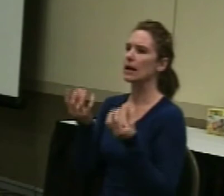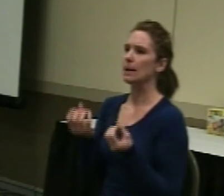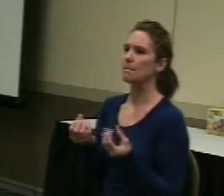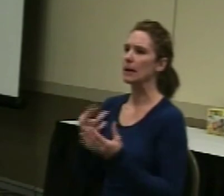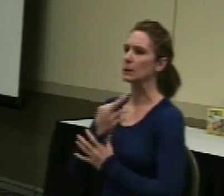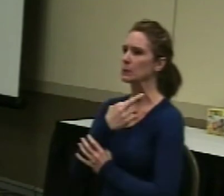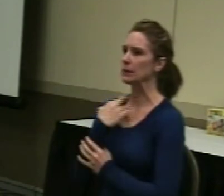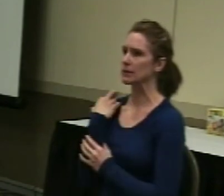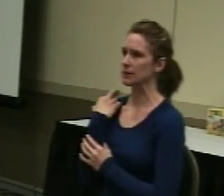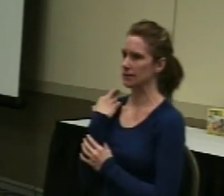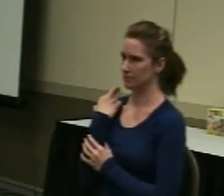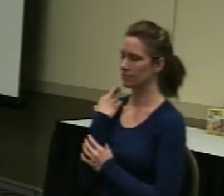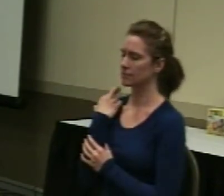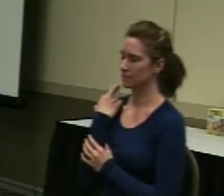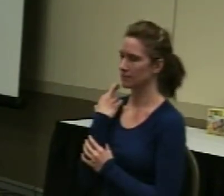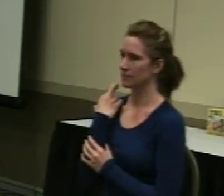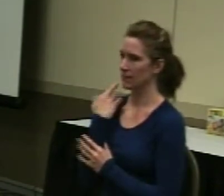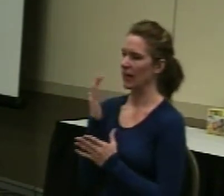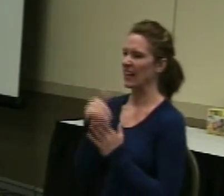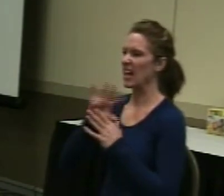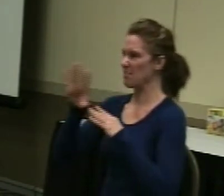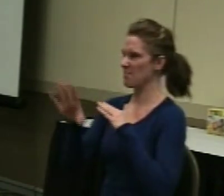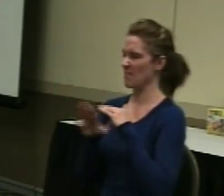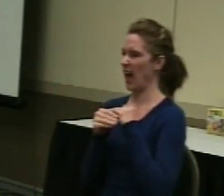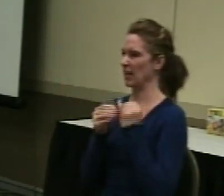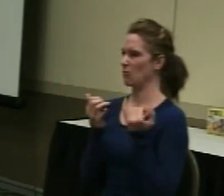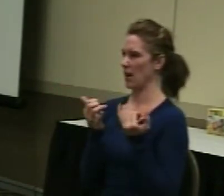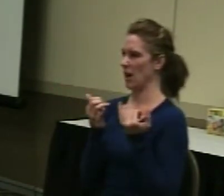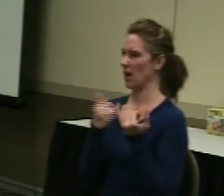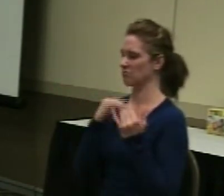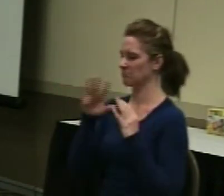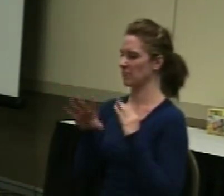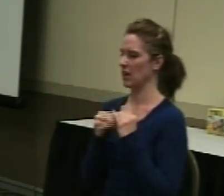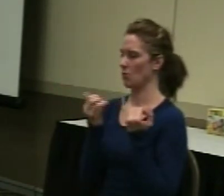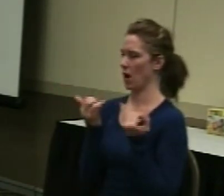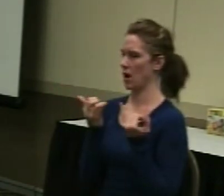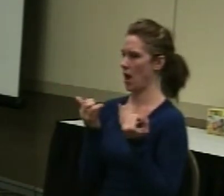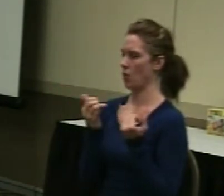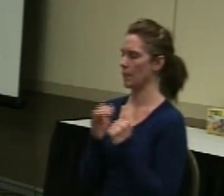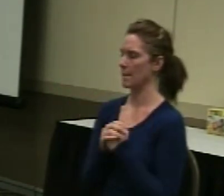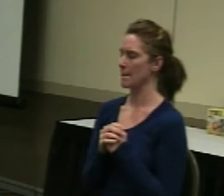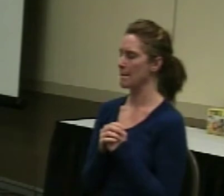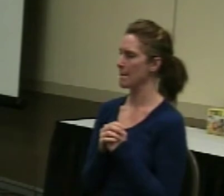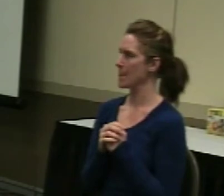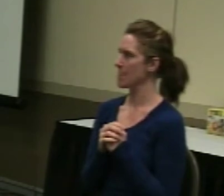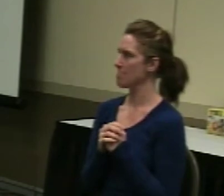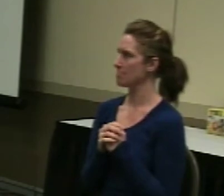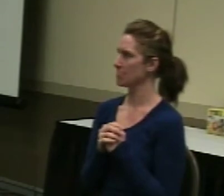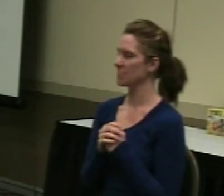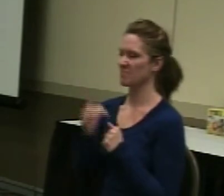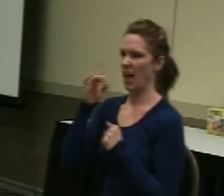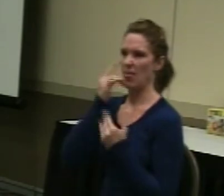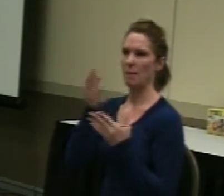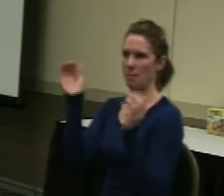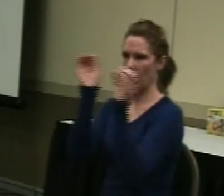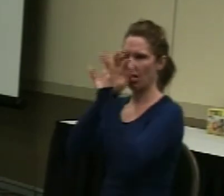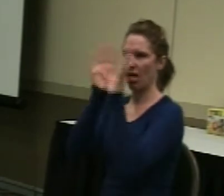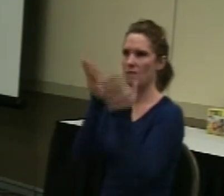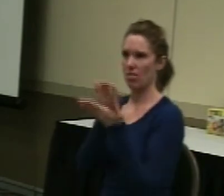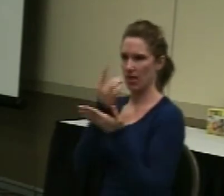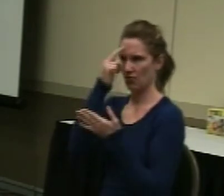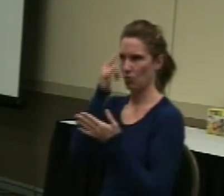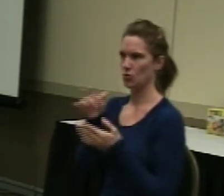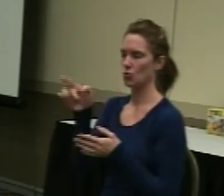many risks. Again, this is a little added piece. I just added you little pieces of the puzzle here that I thought would clarify